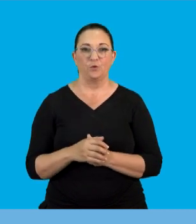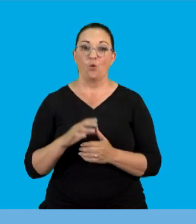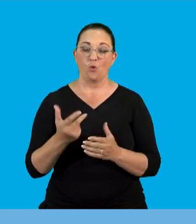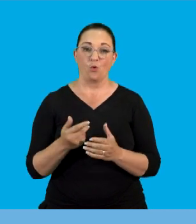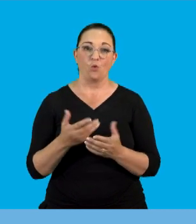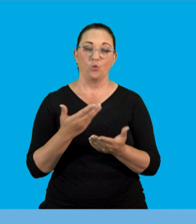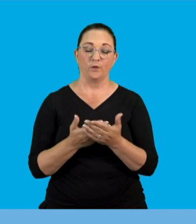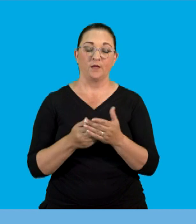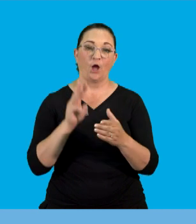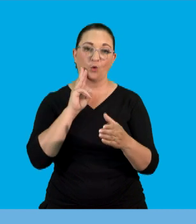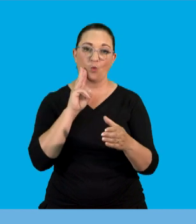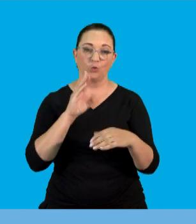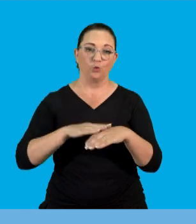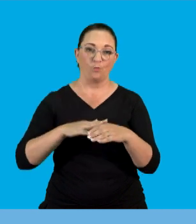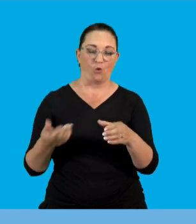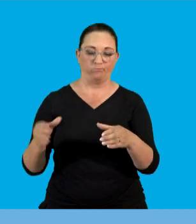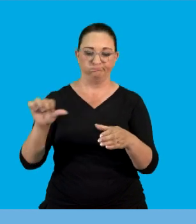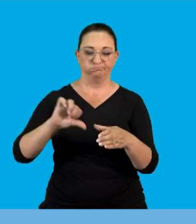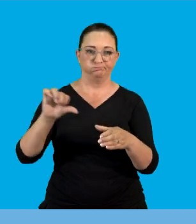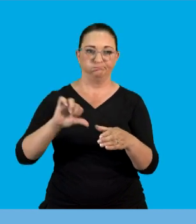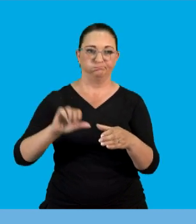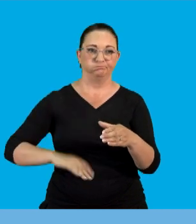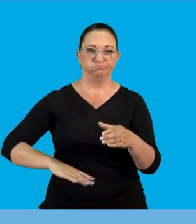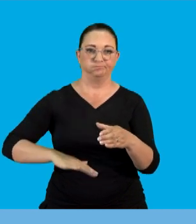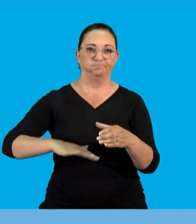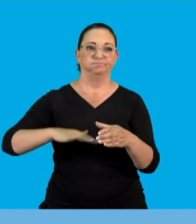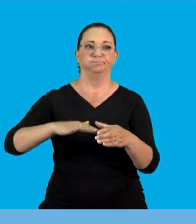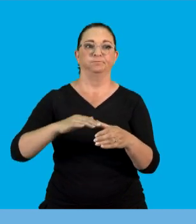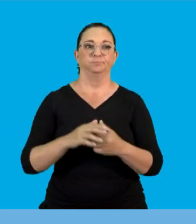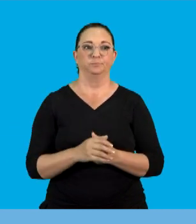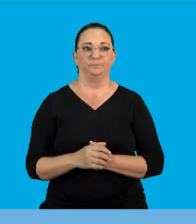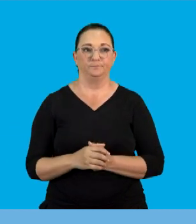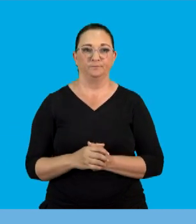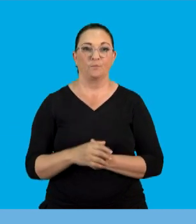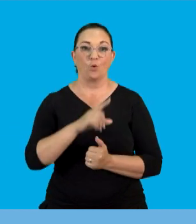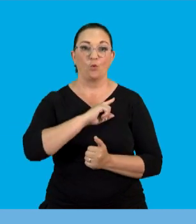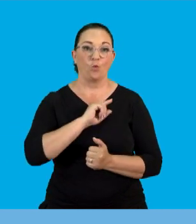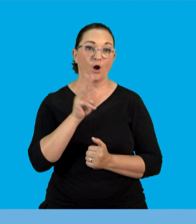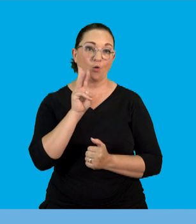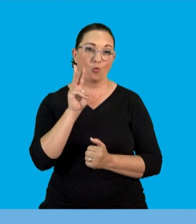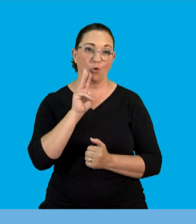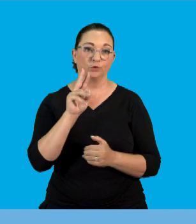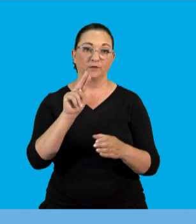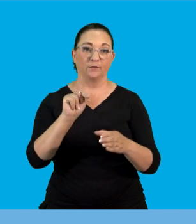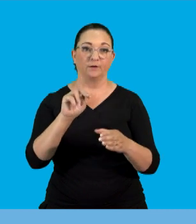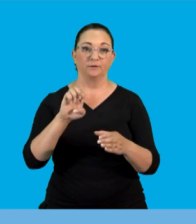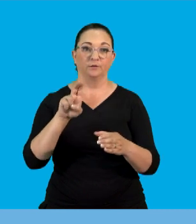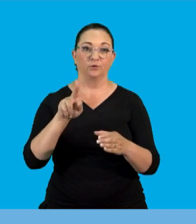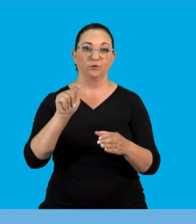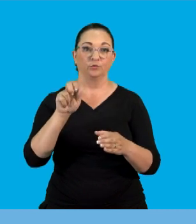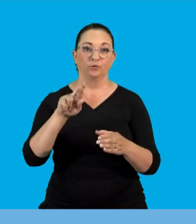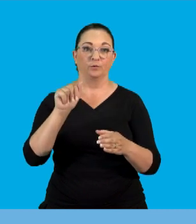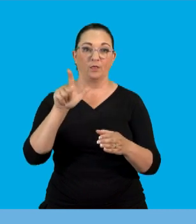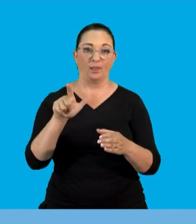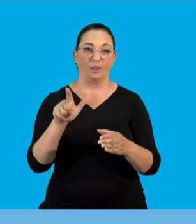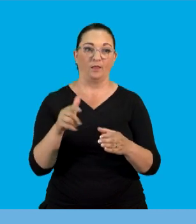that the water is neutral. So by pouring the water onto this solution, we are now